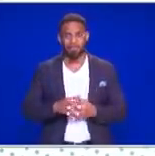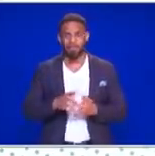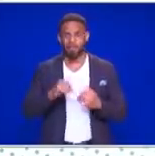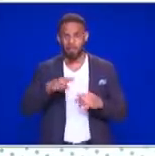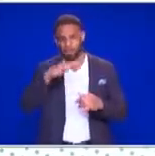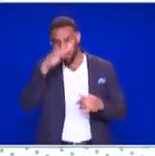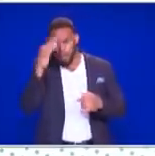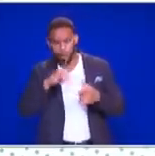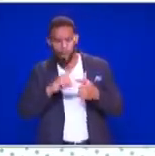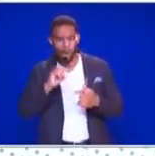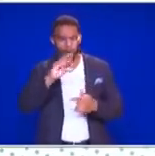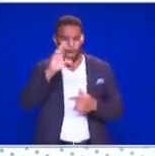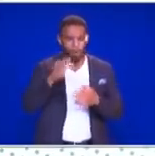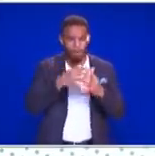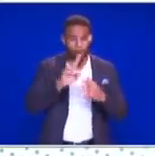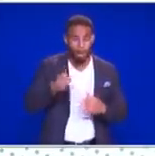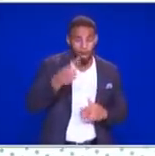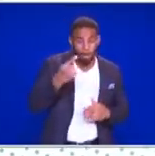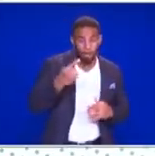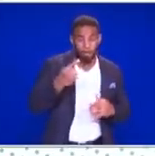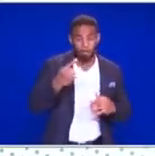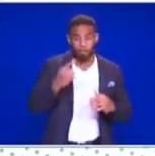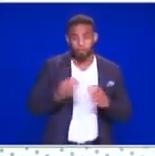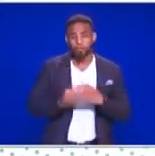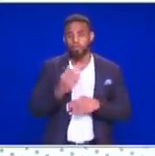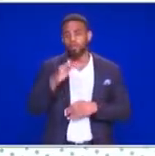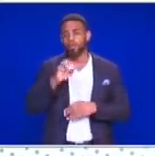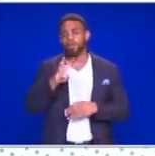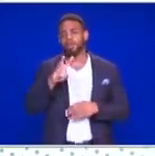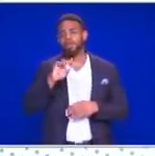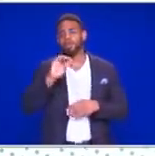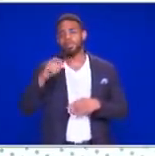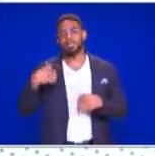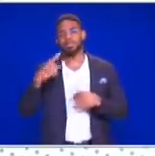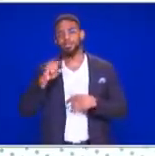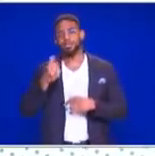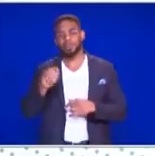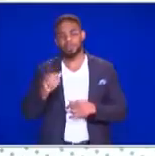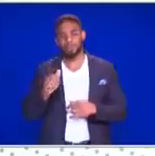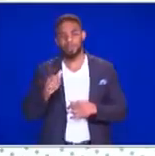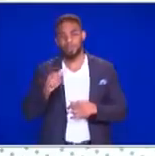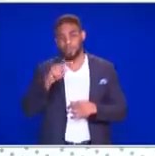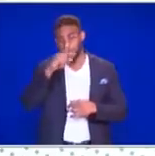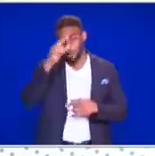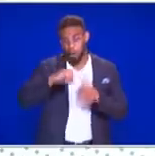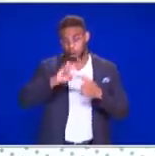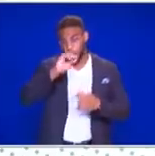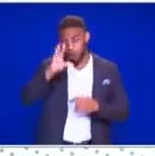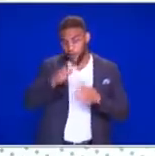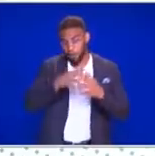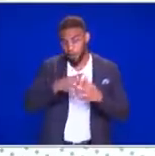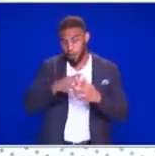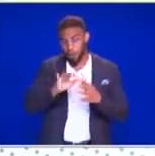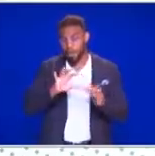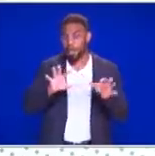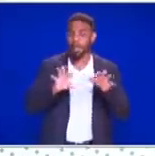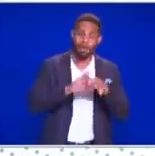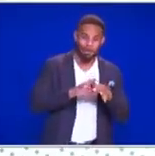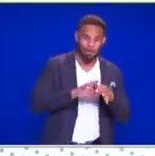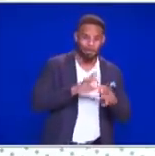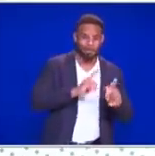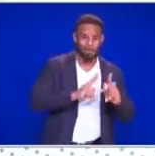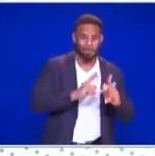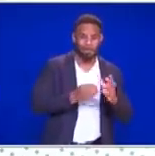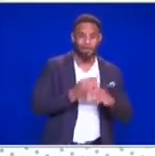the Black or African American alone population grew 5.6% since 2010, the Black or African American in combination